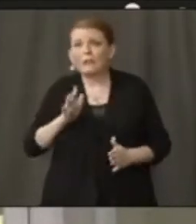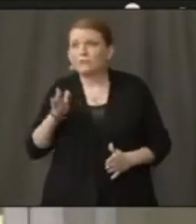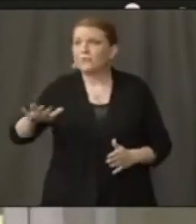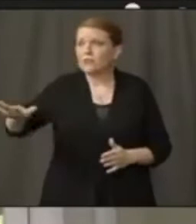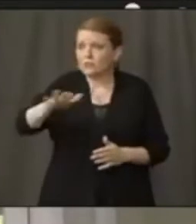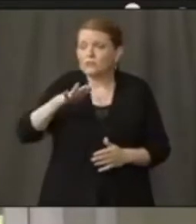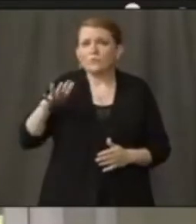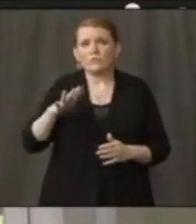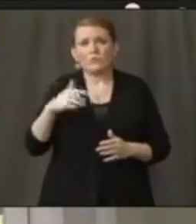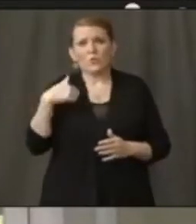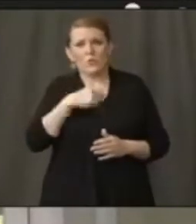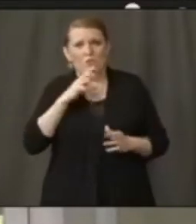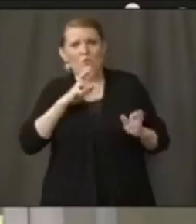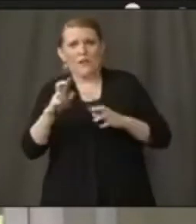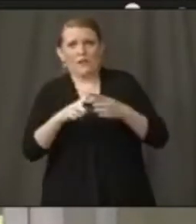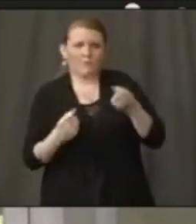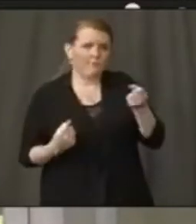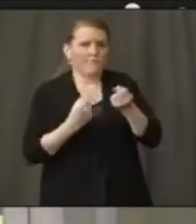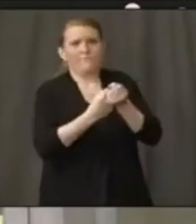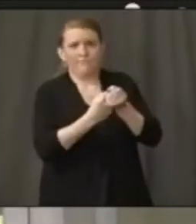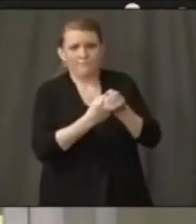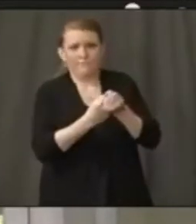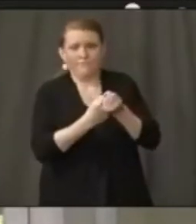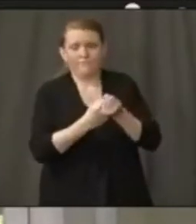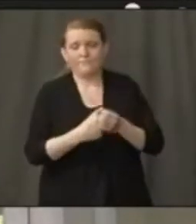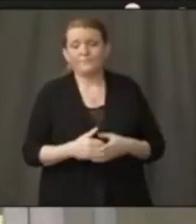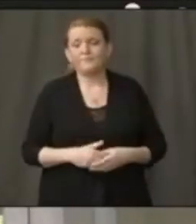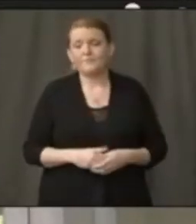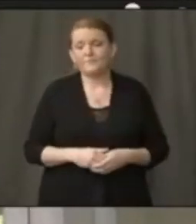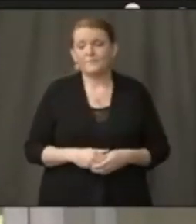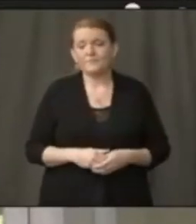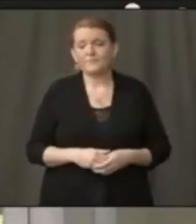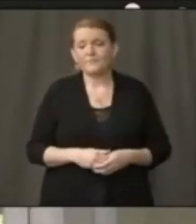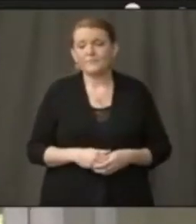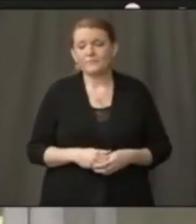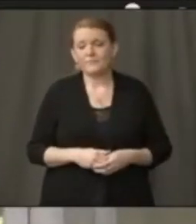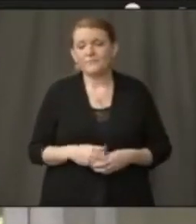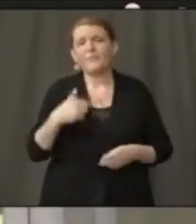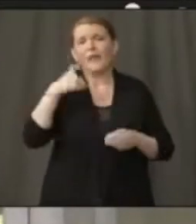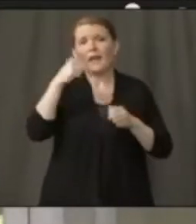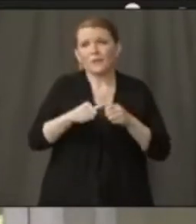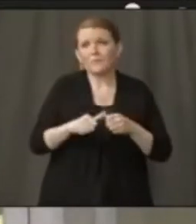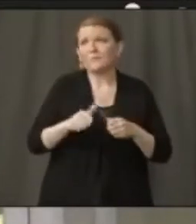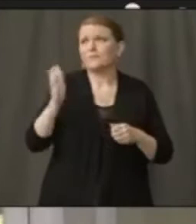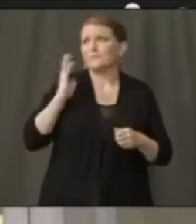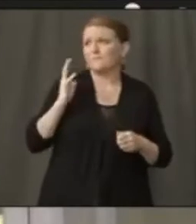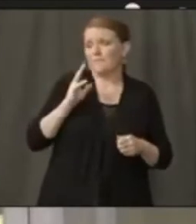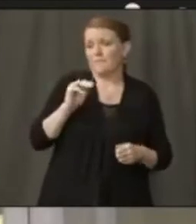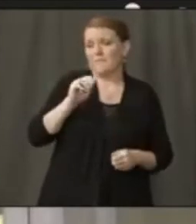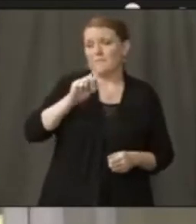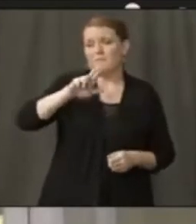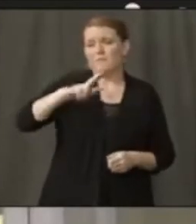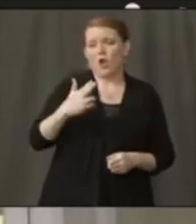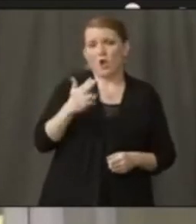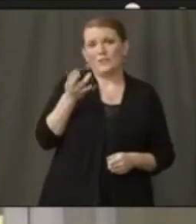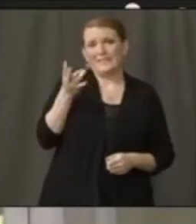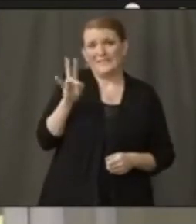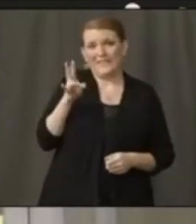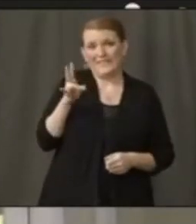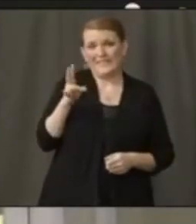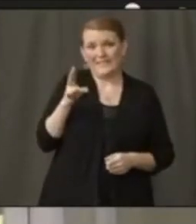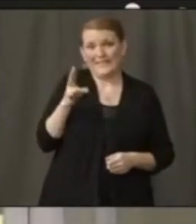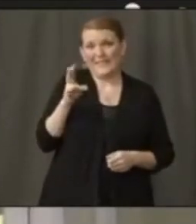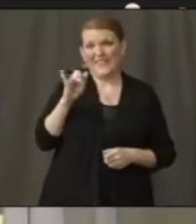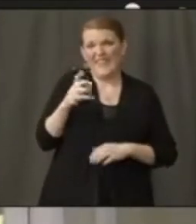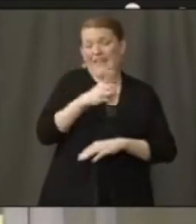was March 17th that we had to reinvent our restaurant business to best accommodate the health and